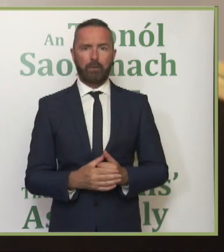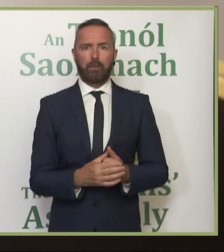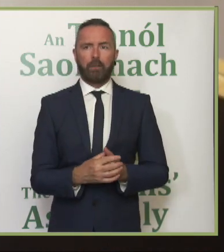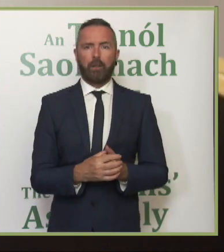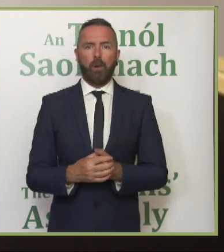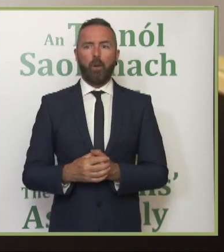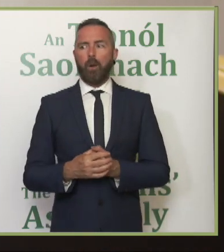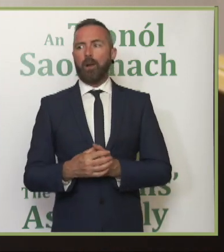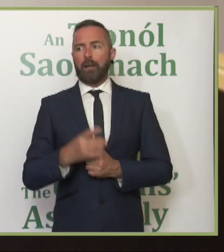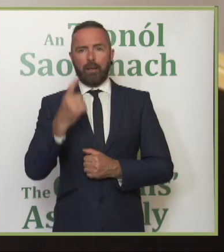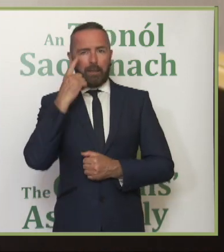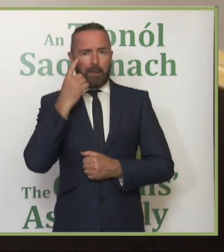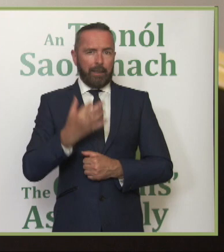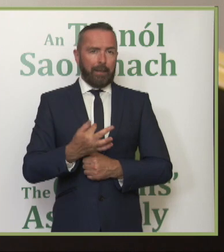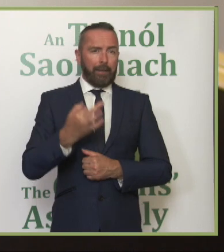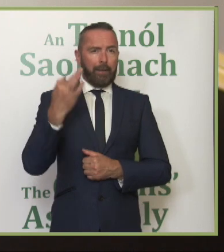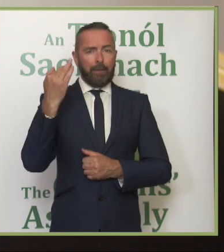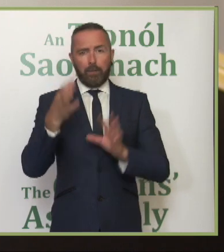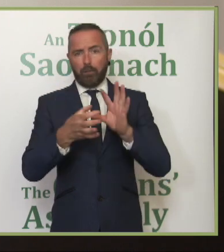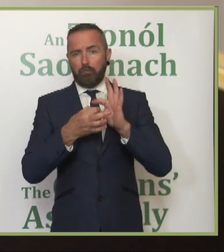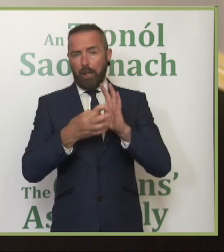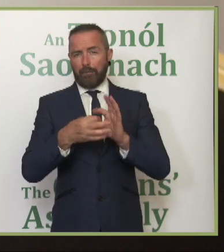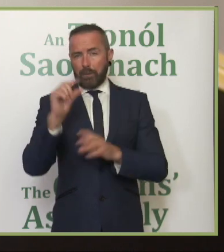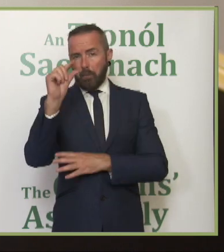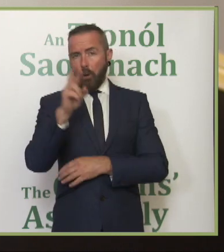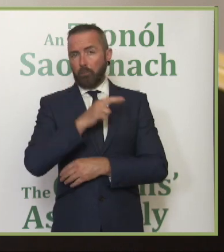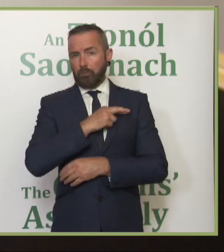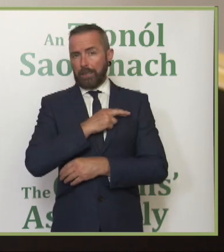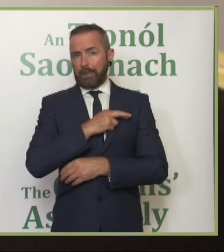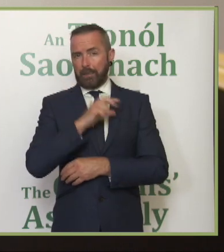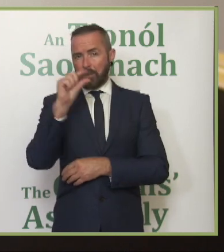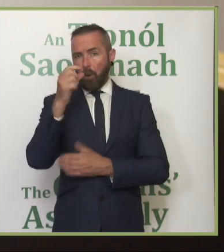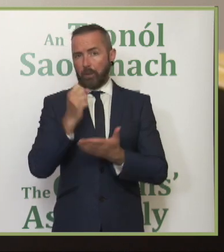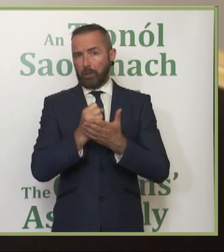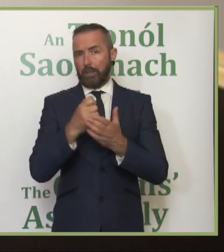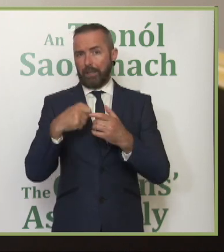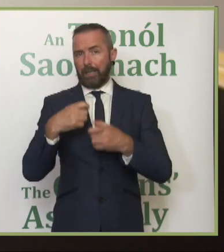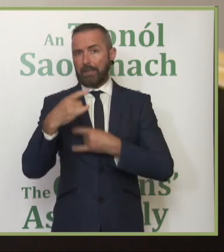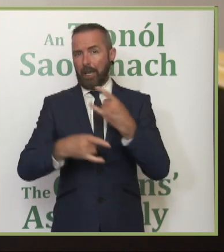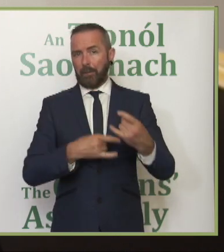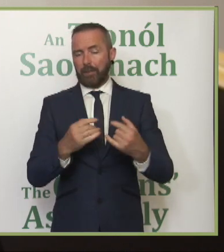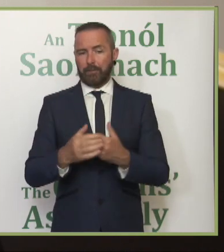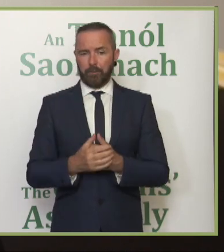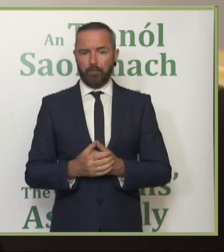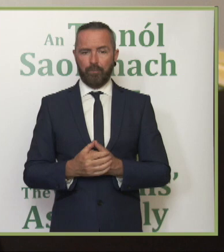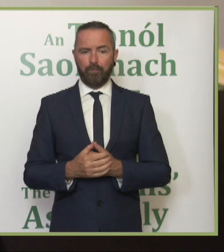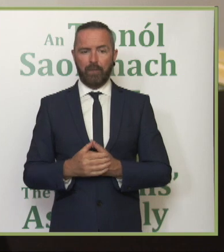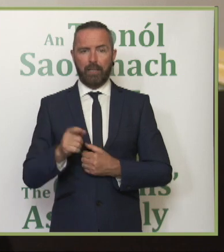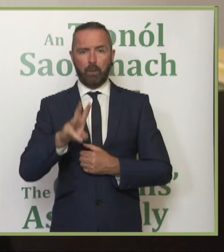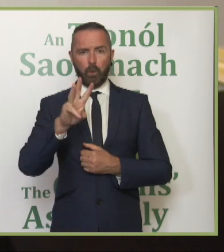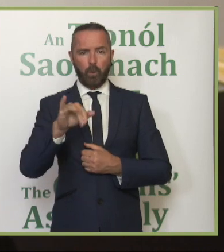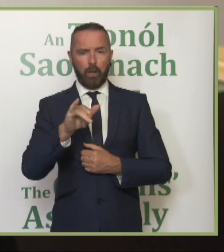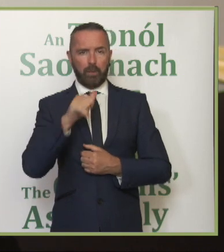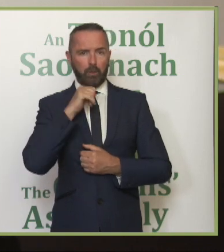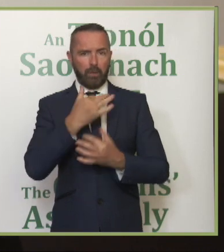Whether or not we could, they're relatively small and relatively expensive, so that's why they're small and infrequent.